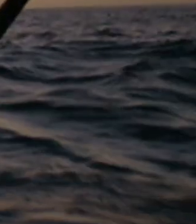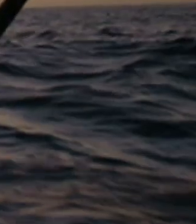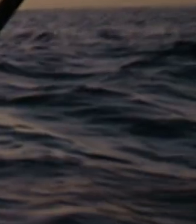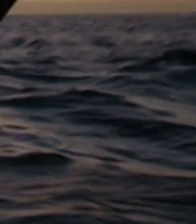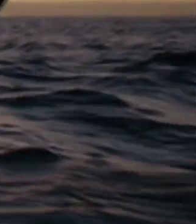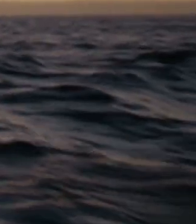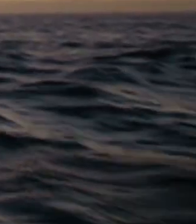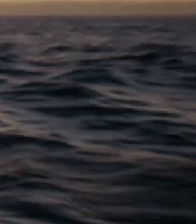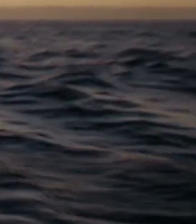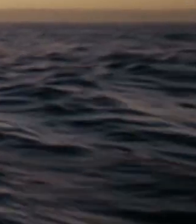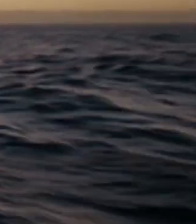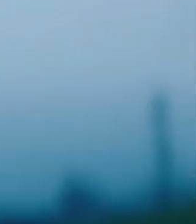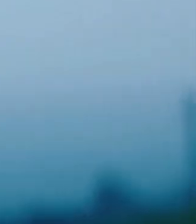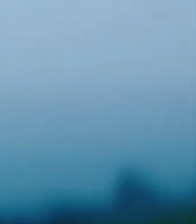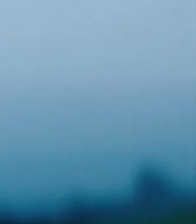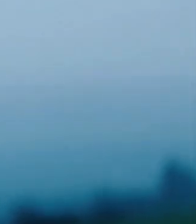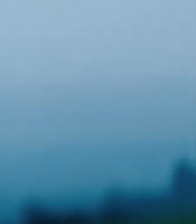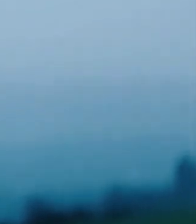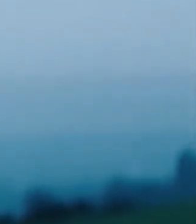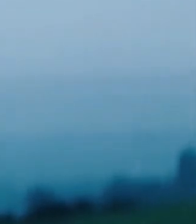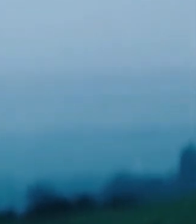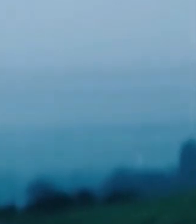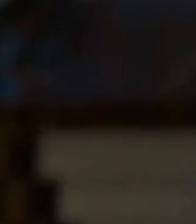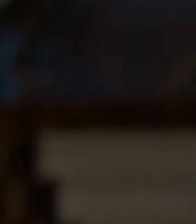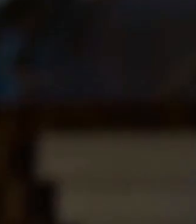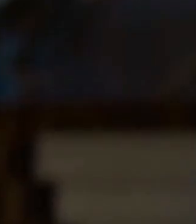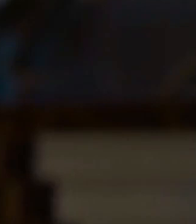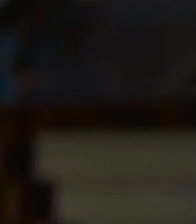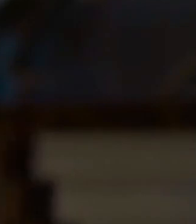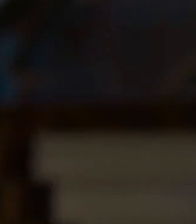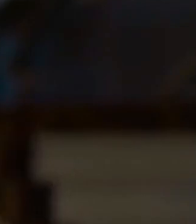will walk the footprints of those who came before me.